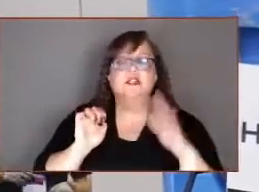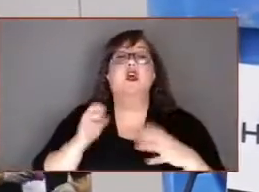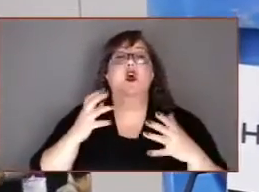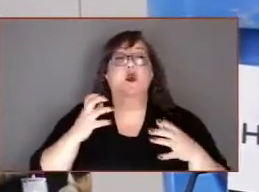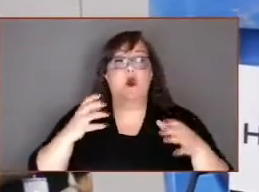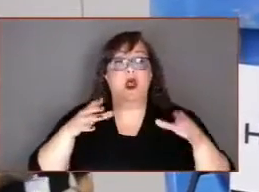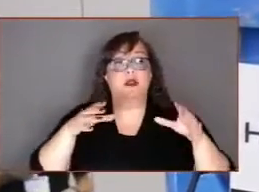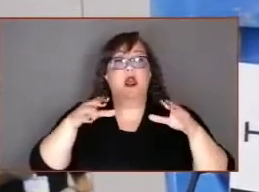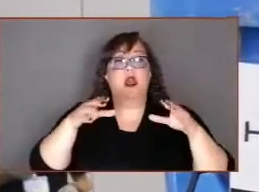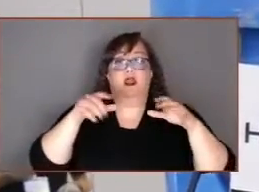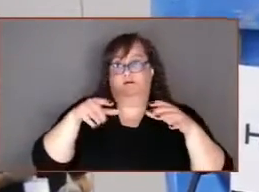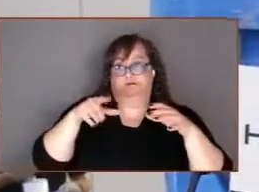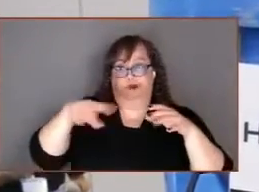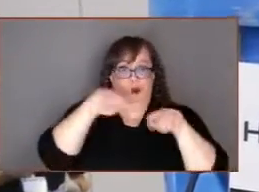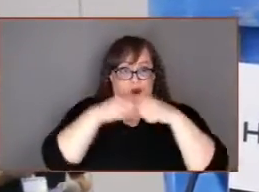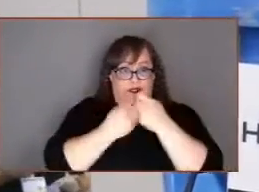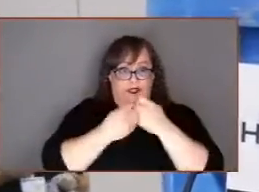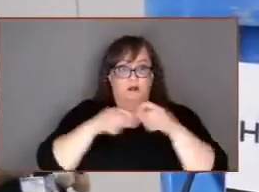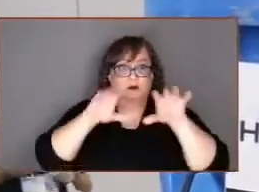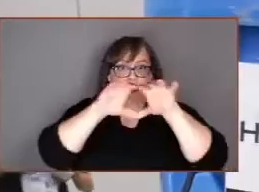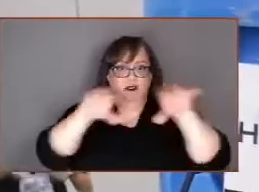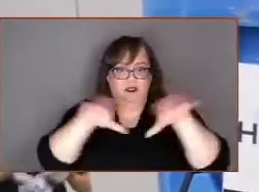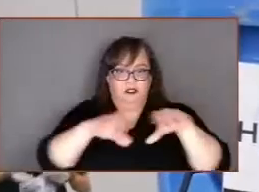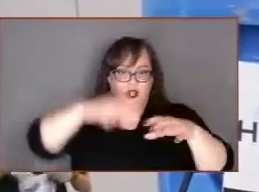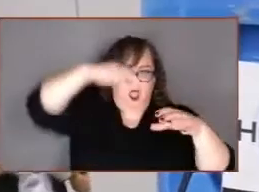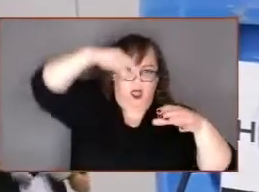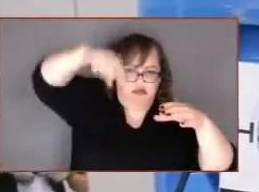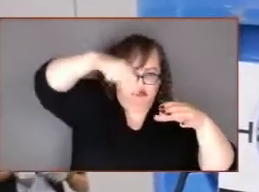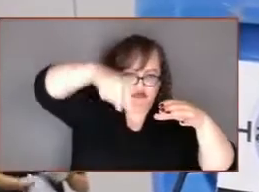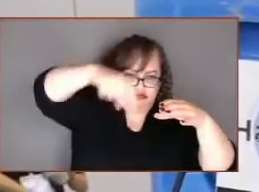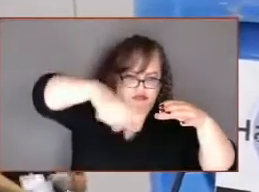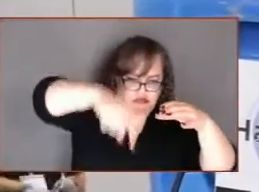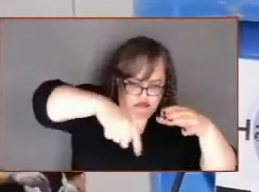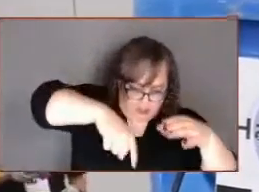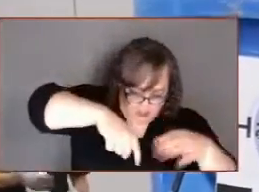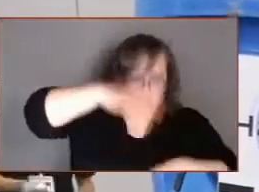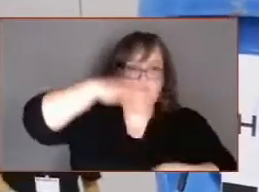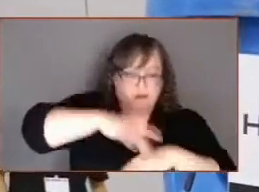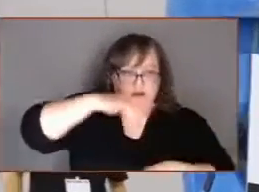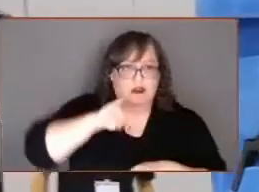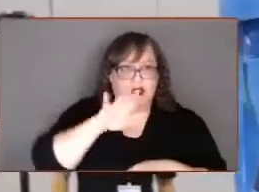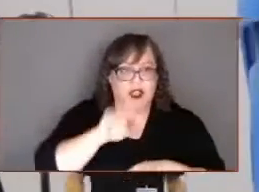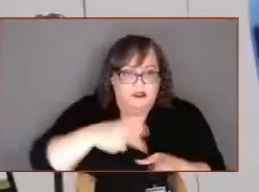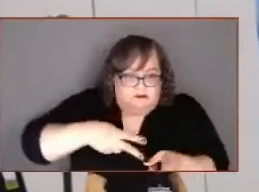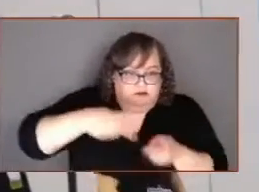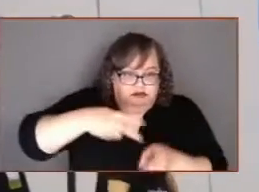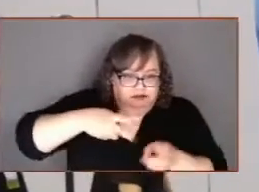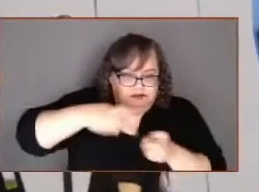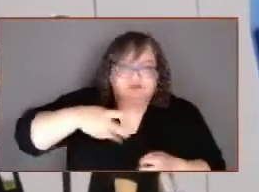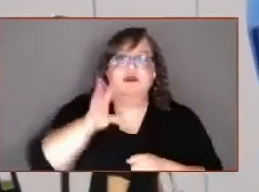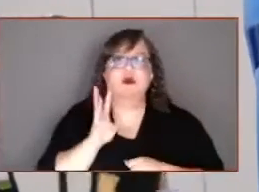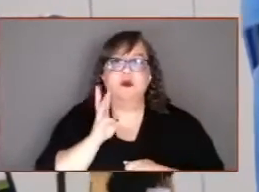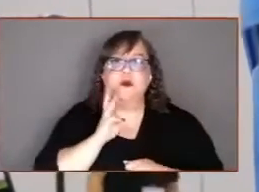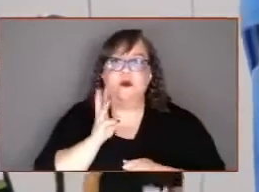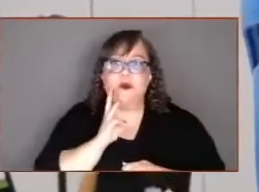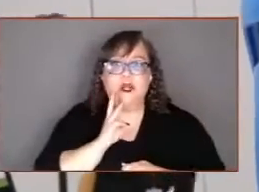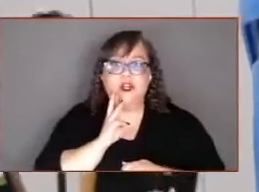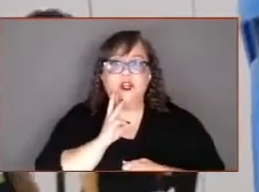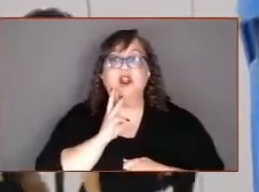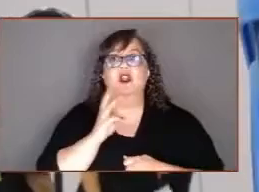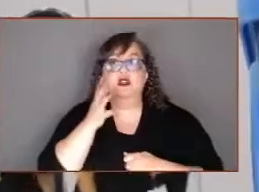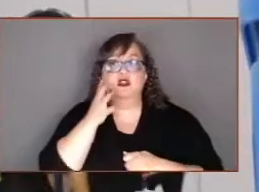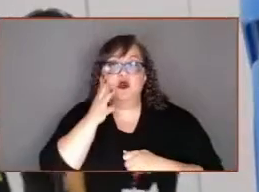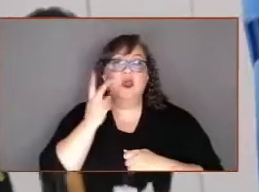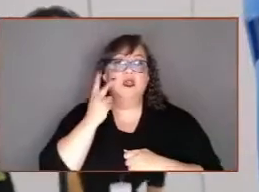all the way down to that water ice, and they're supposed to extract water from the ice. That's where these buckets come into play. You'll actually see water funneling